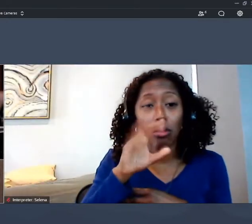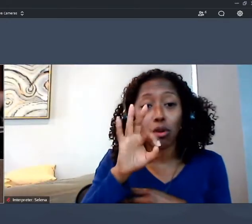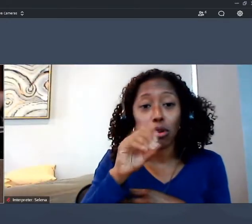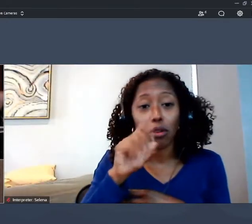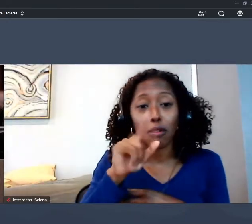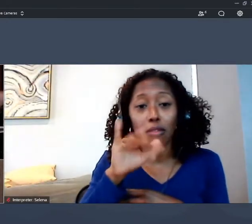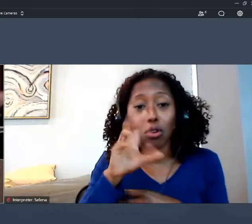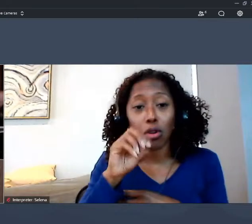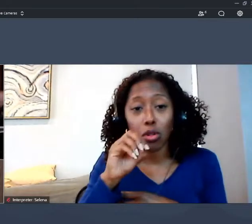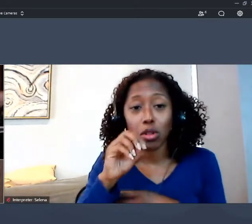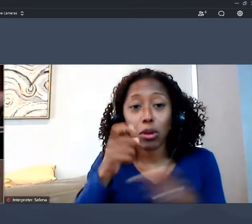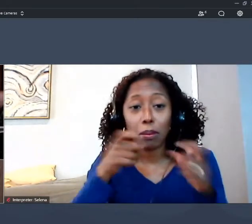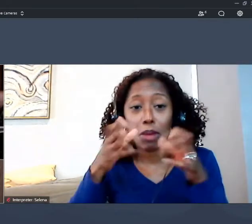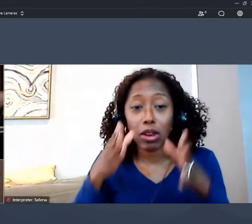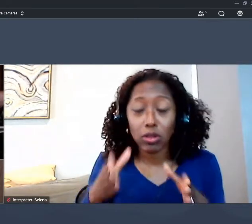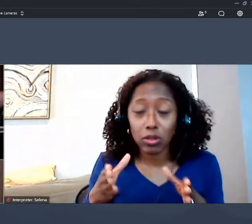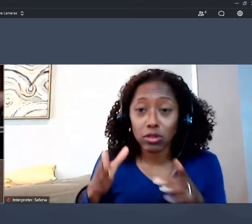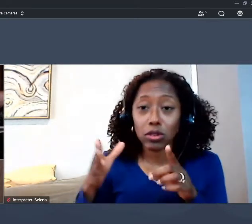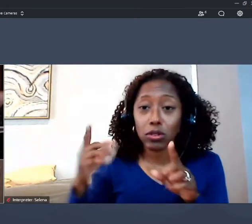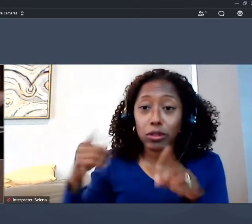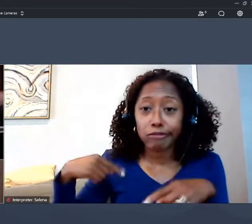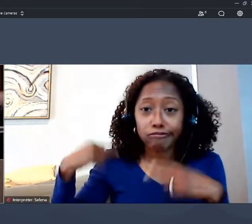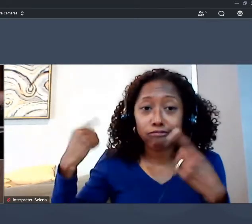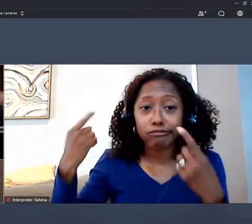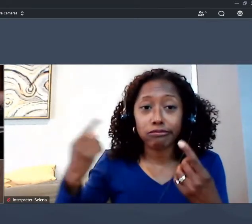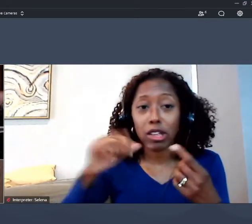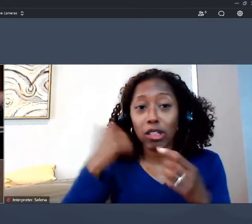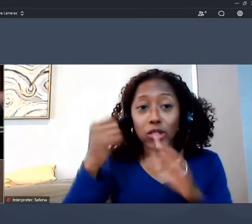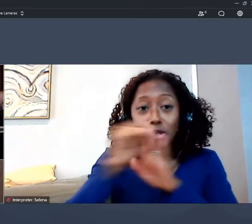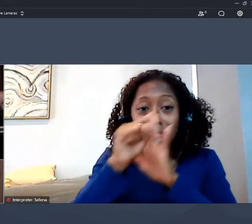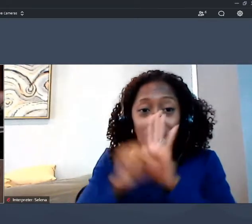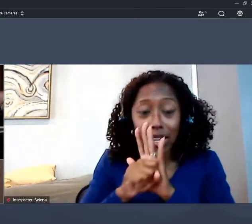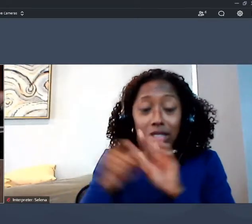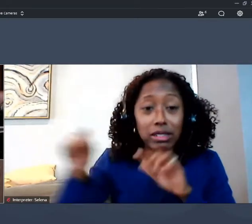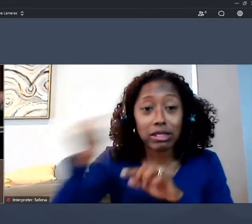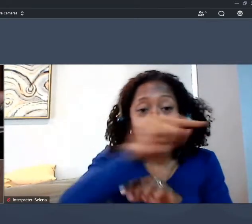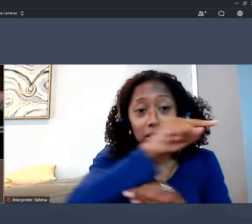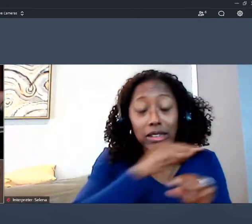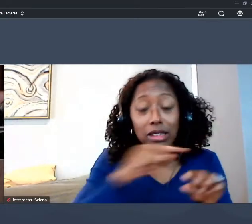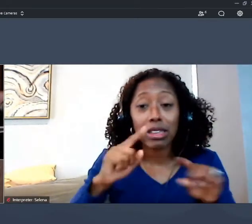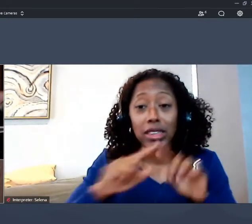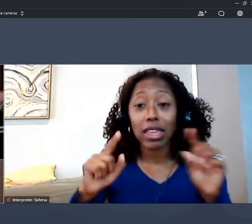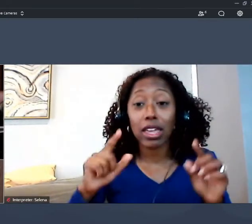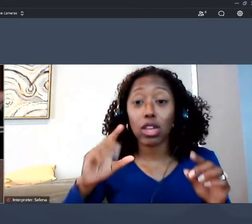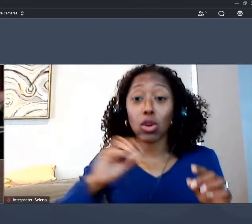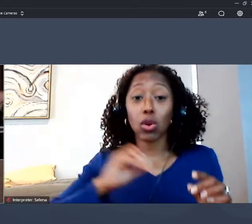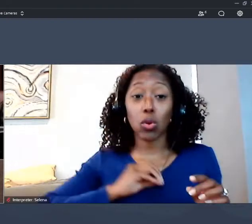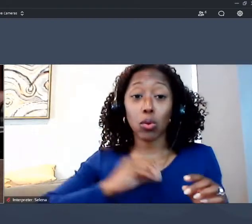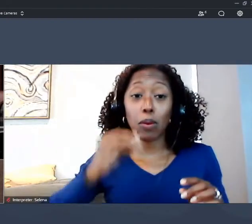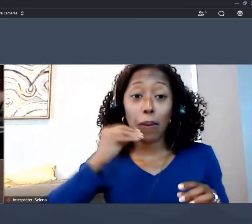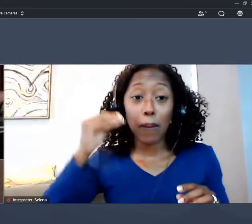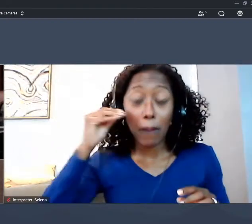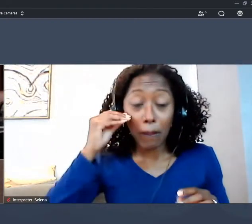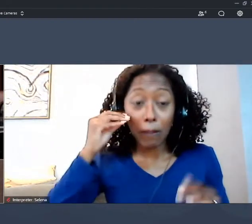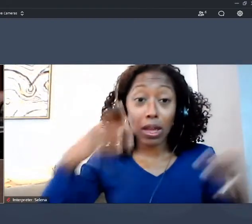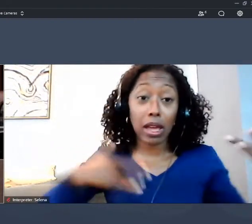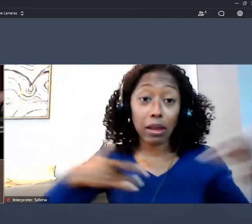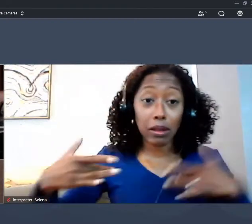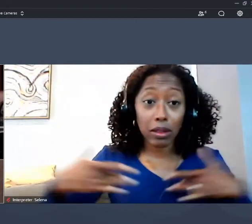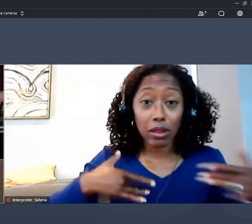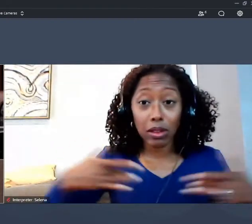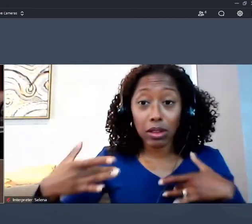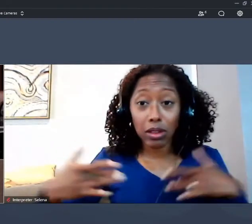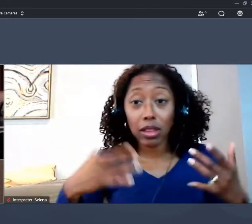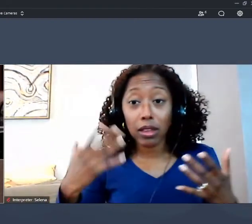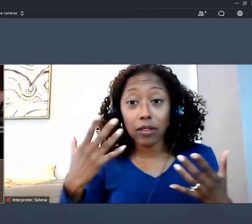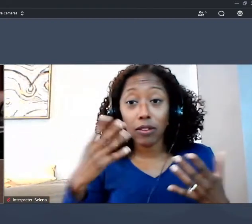across the United States and in other countries that own a significant amount of homes. And that's where, for me, I'm concerned, because it's one thing for